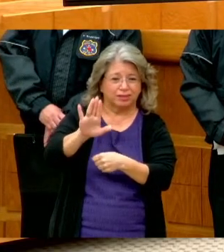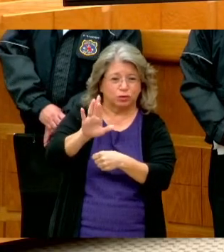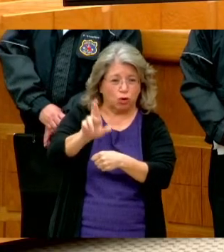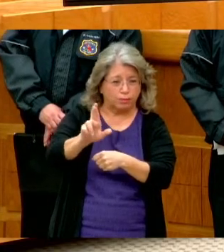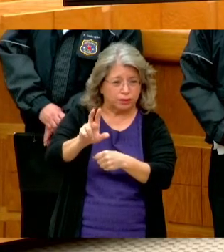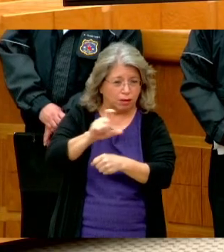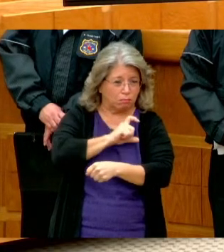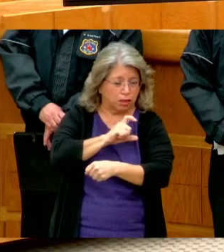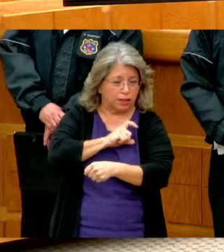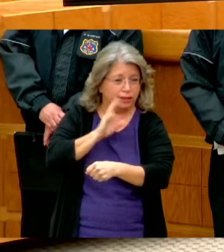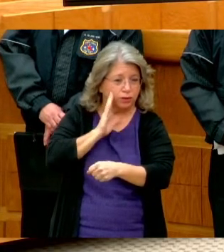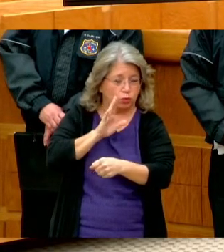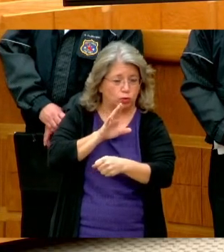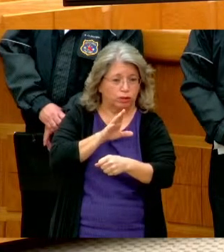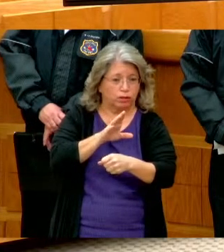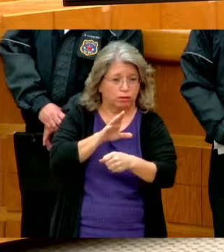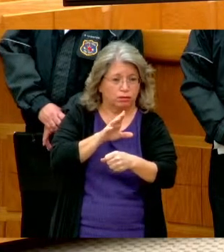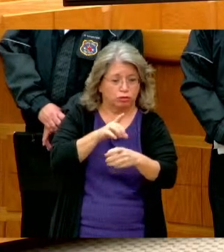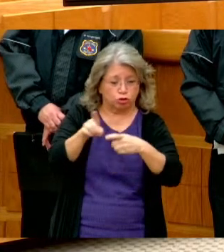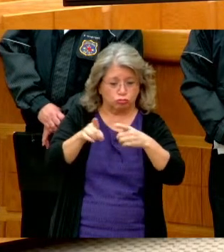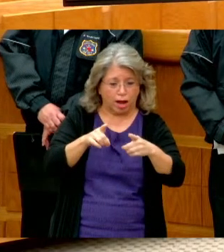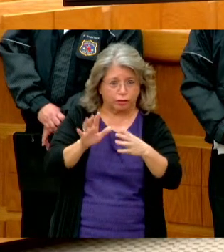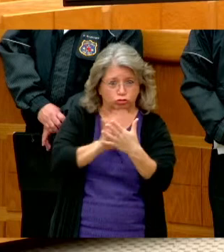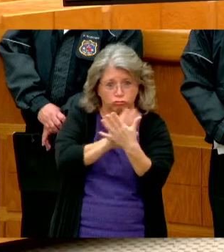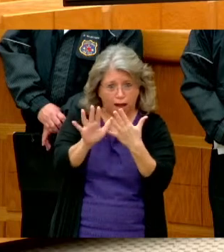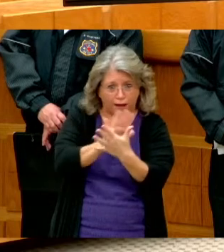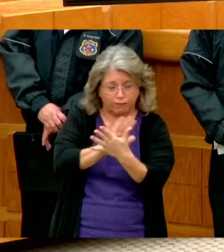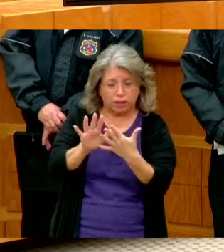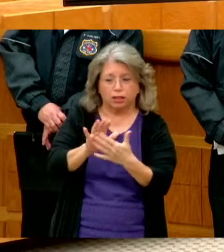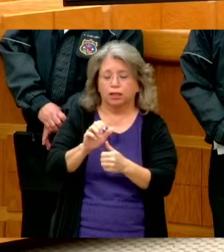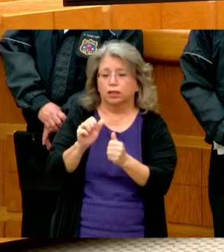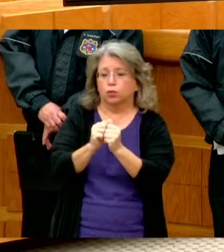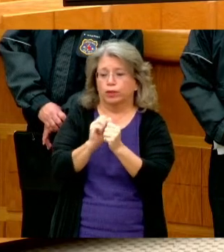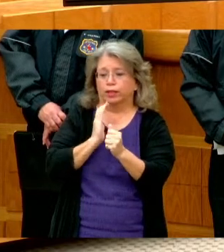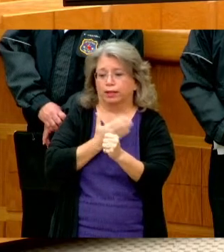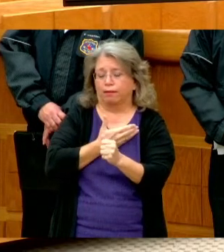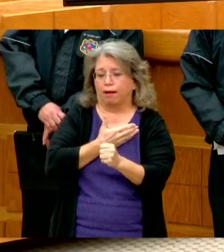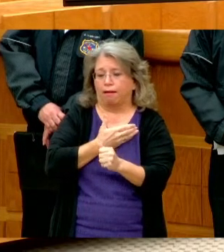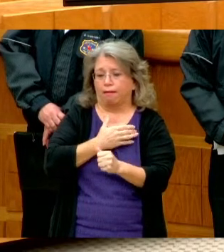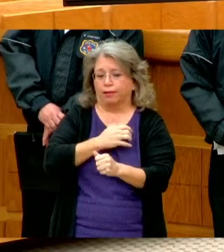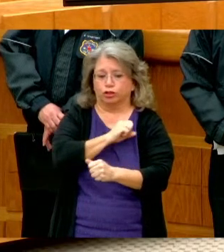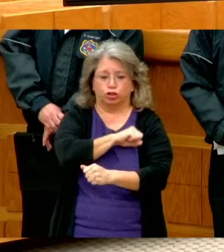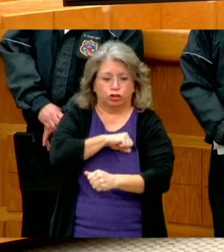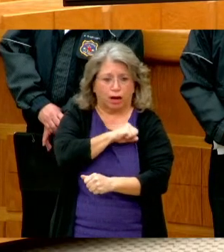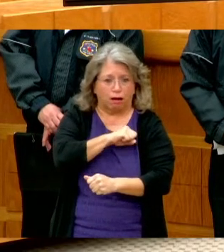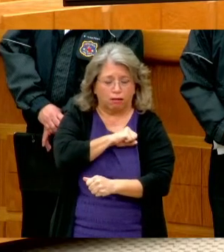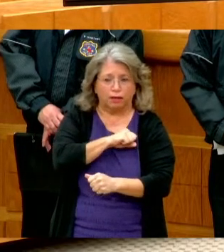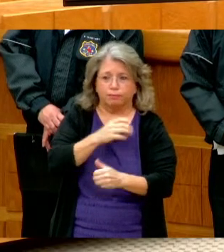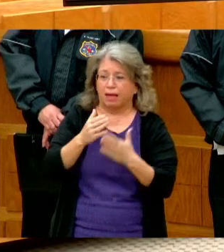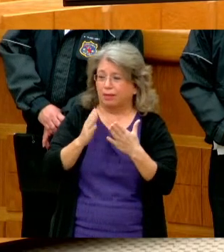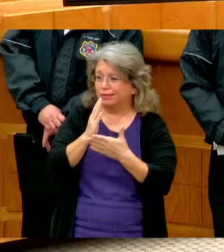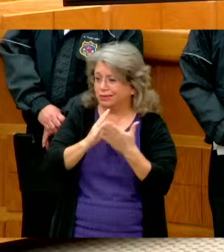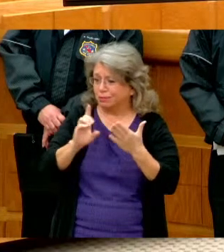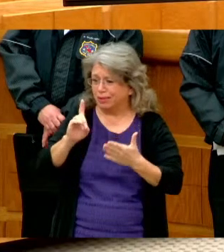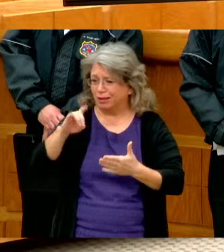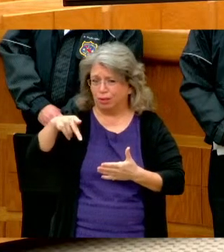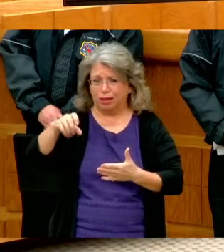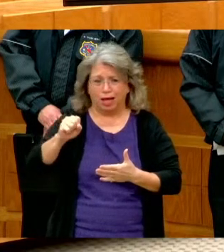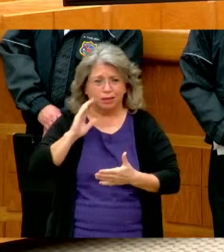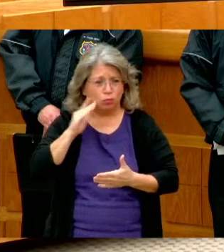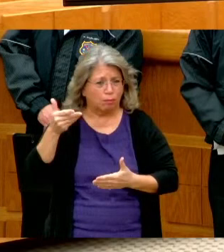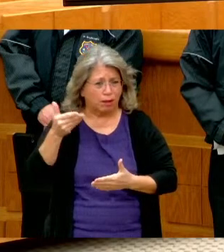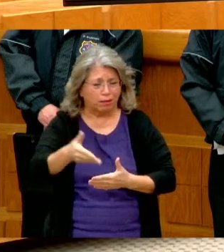traffic alongside our constables, our sheriff's deputies. We might even have some DPS officers, of